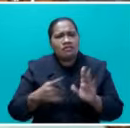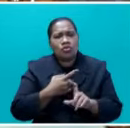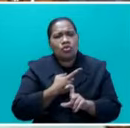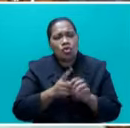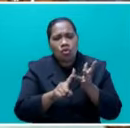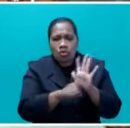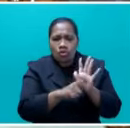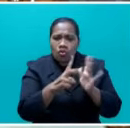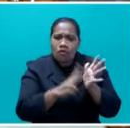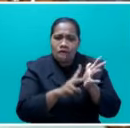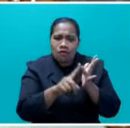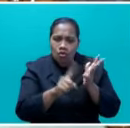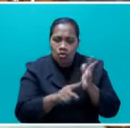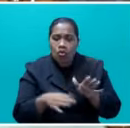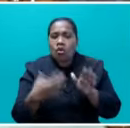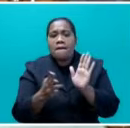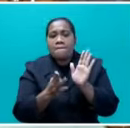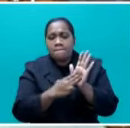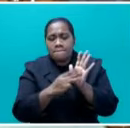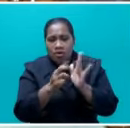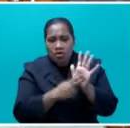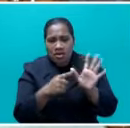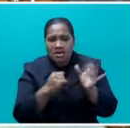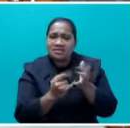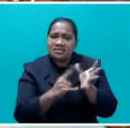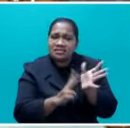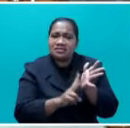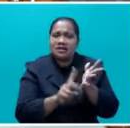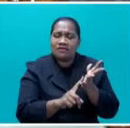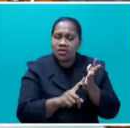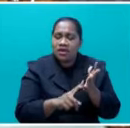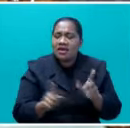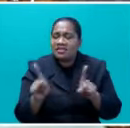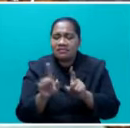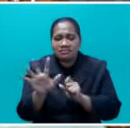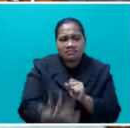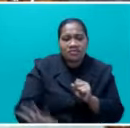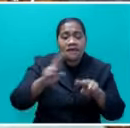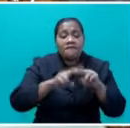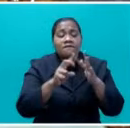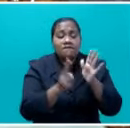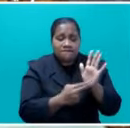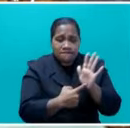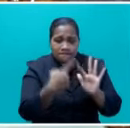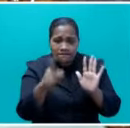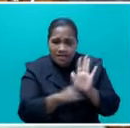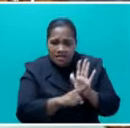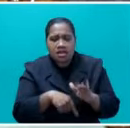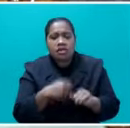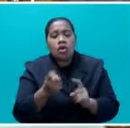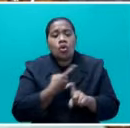exclusively. Monosavu Dam and nearby areas. Fintel, co-locating with Wailesi. Koro'o,